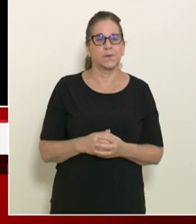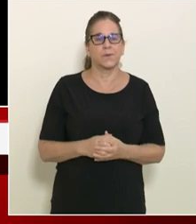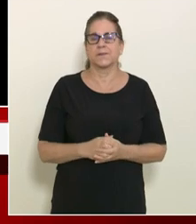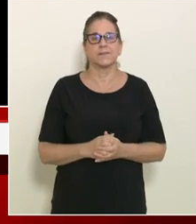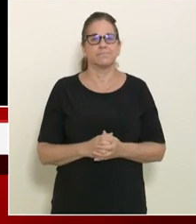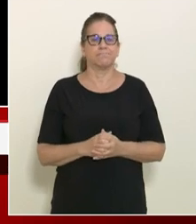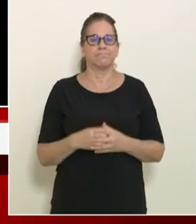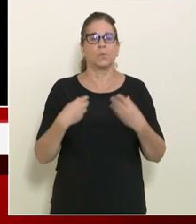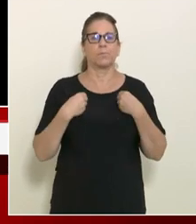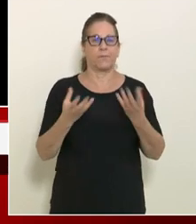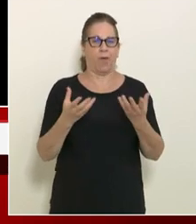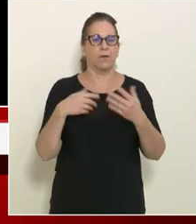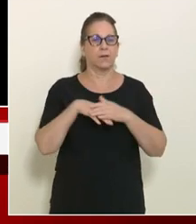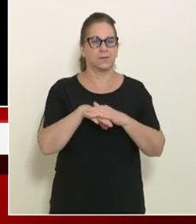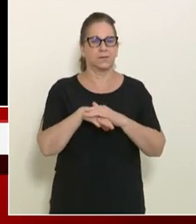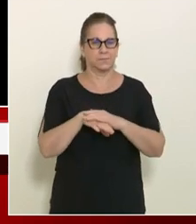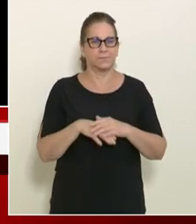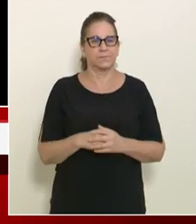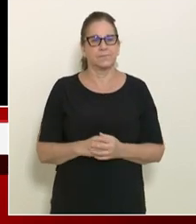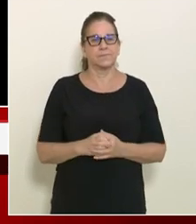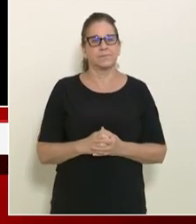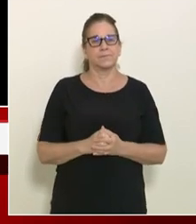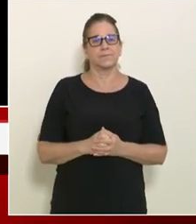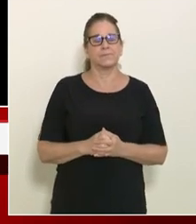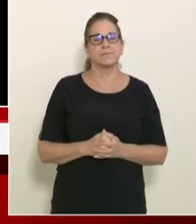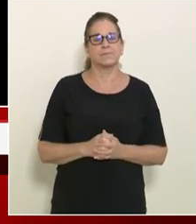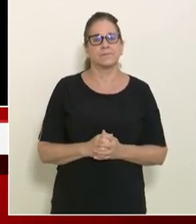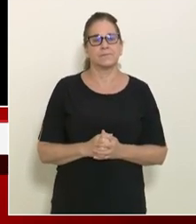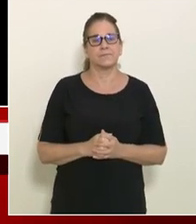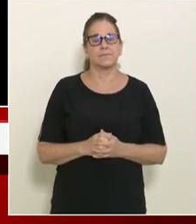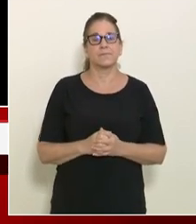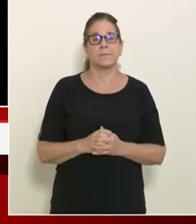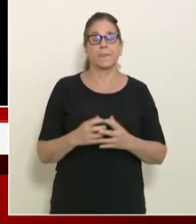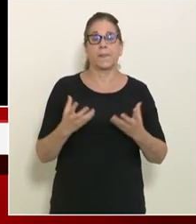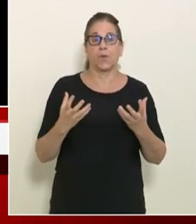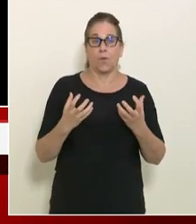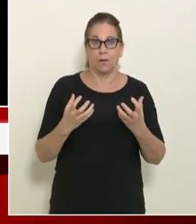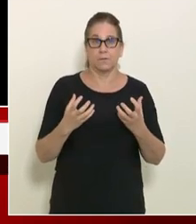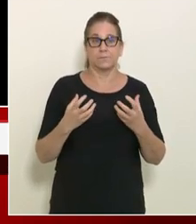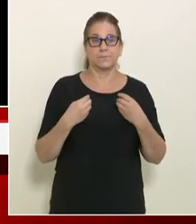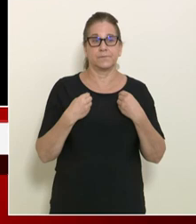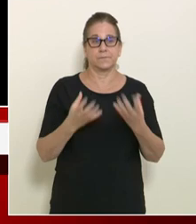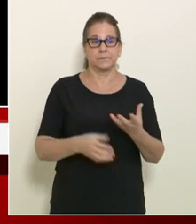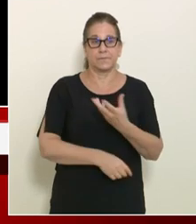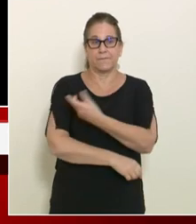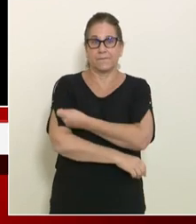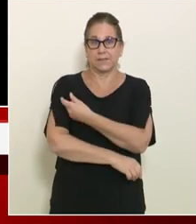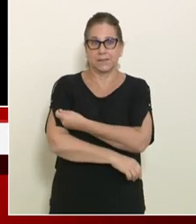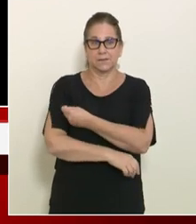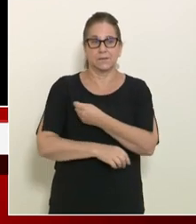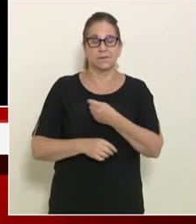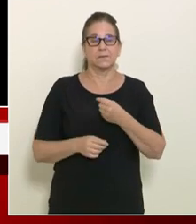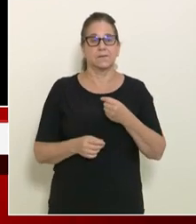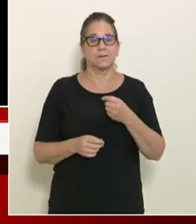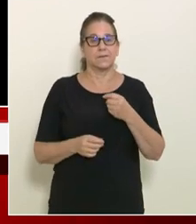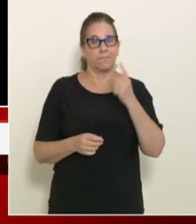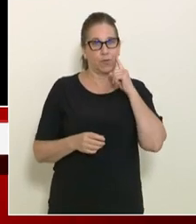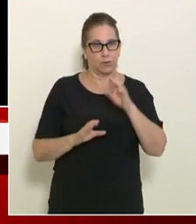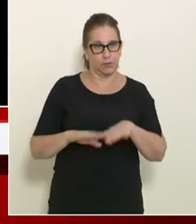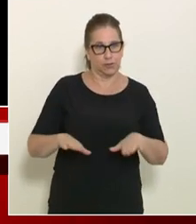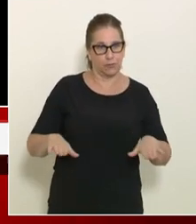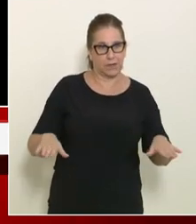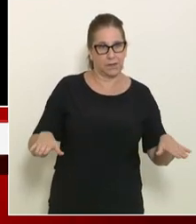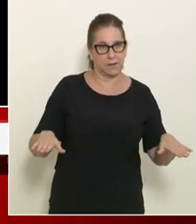an unprecedented decrease in childhood immunization rates, and particularly amongst the